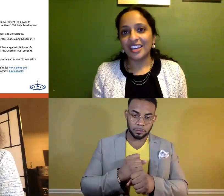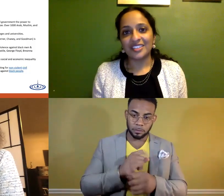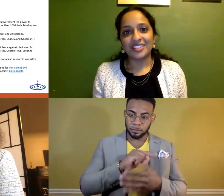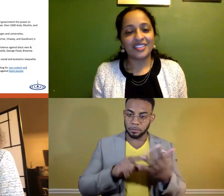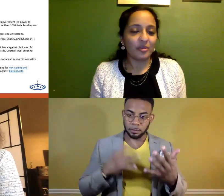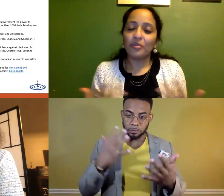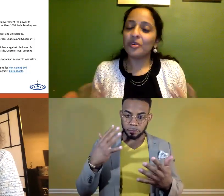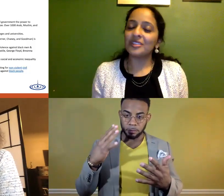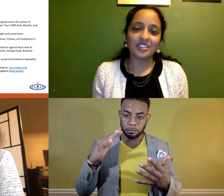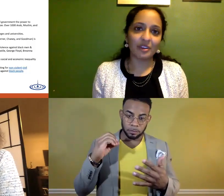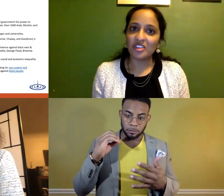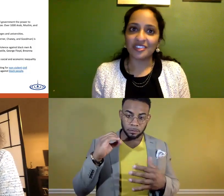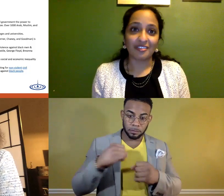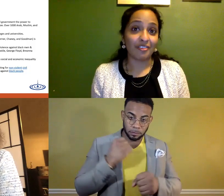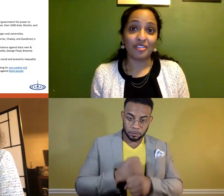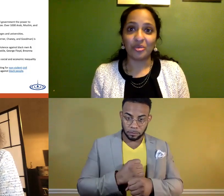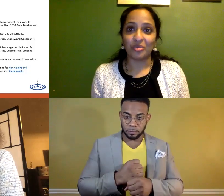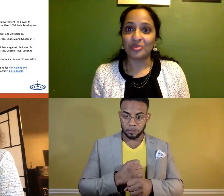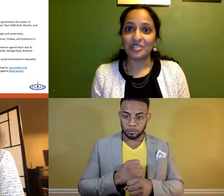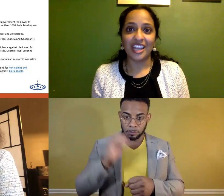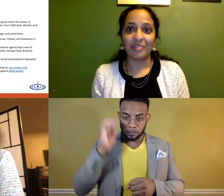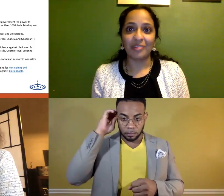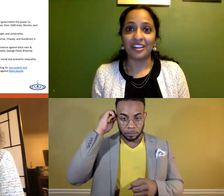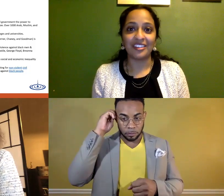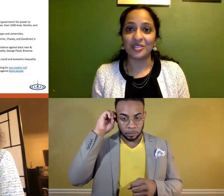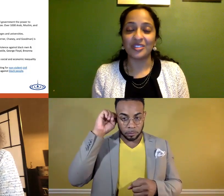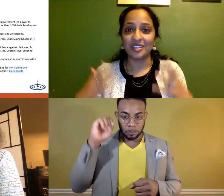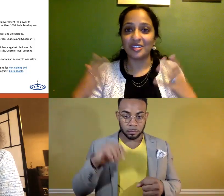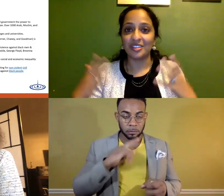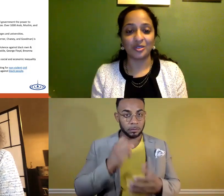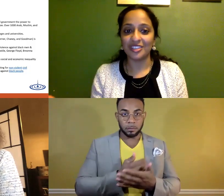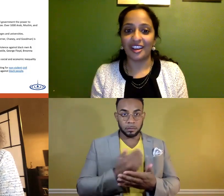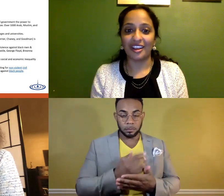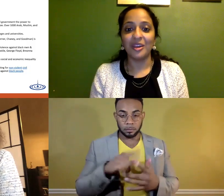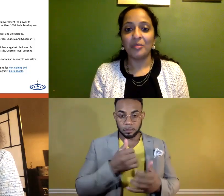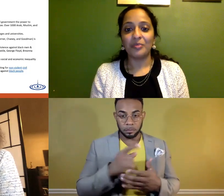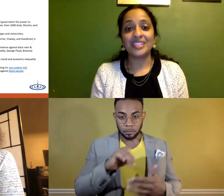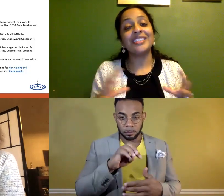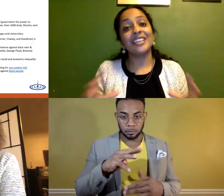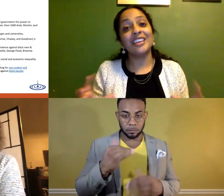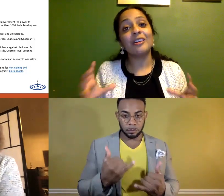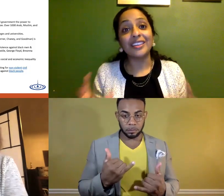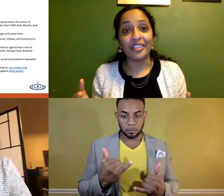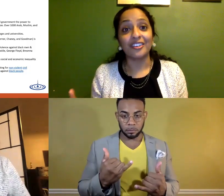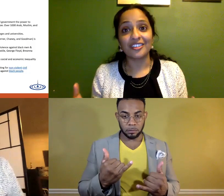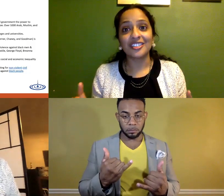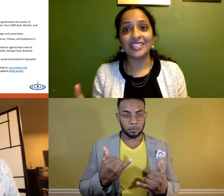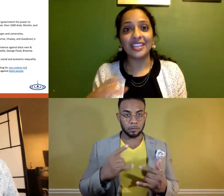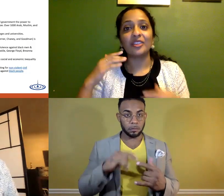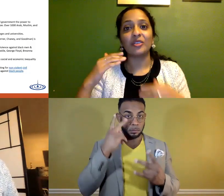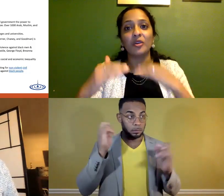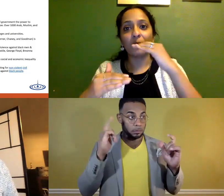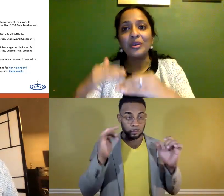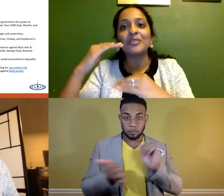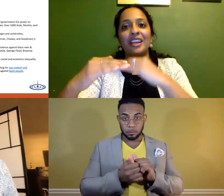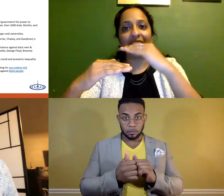5 decades, most of this information is not new to anyone in this Zoom today, but to see it all together, to